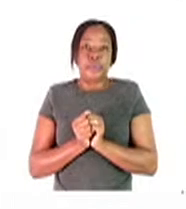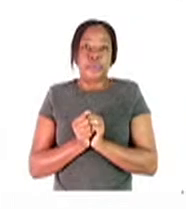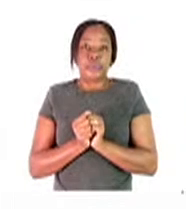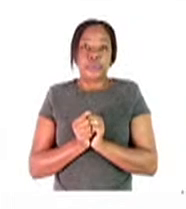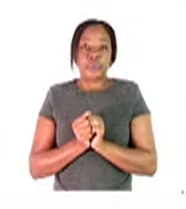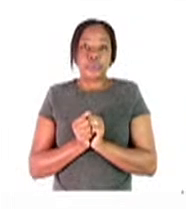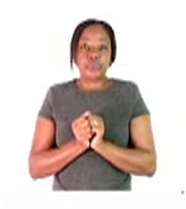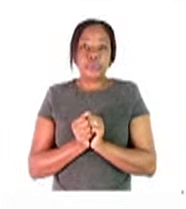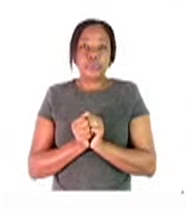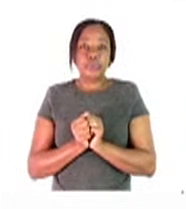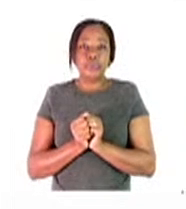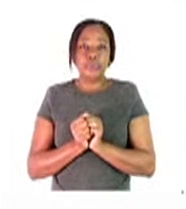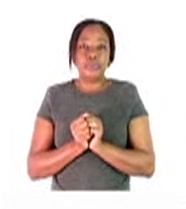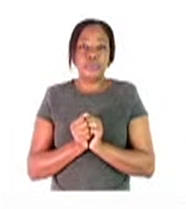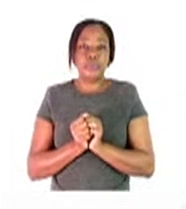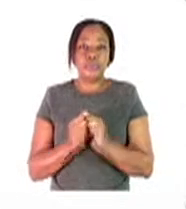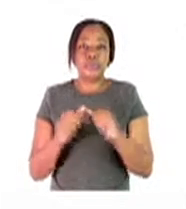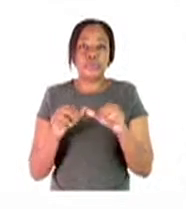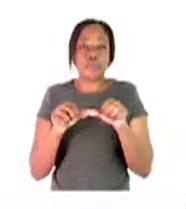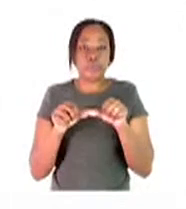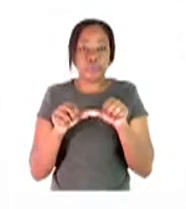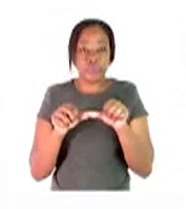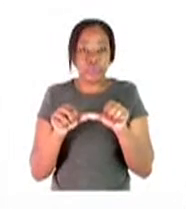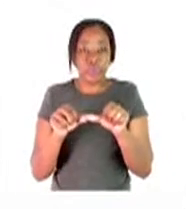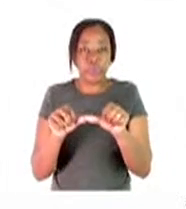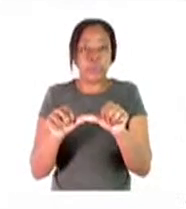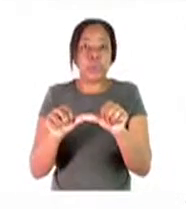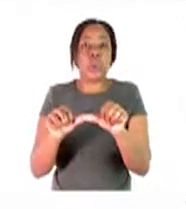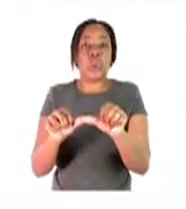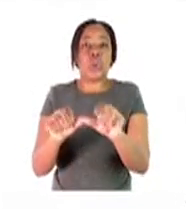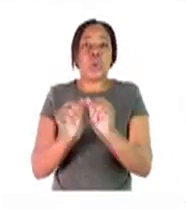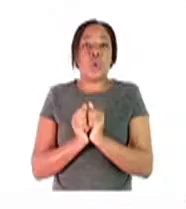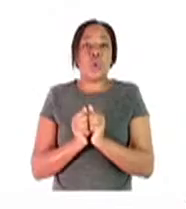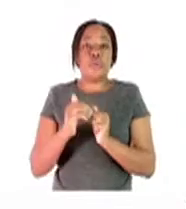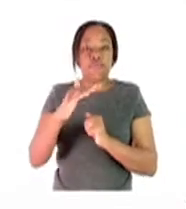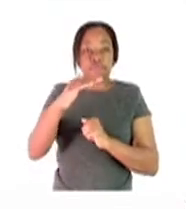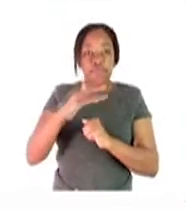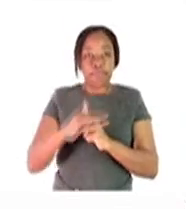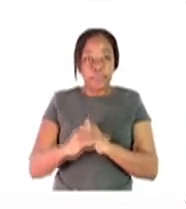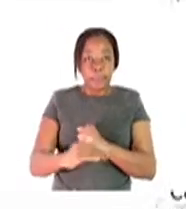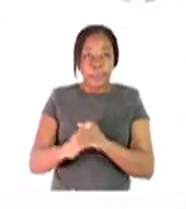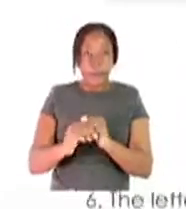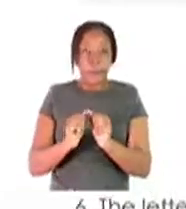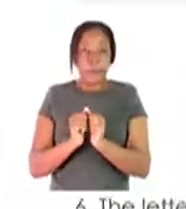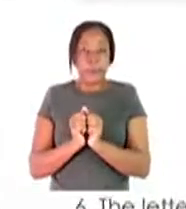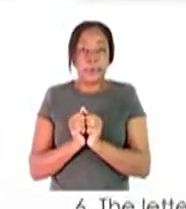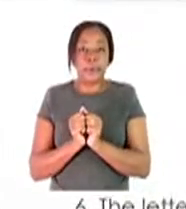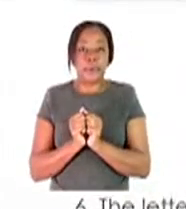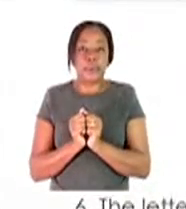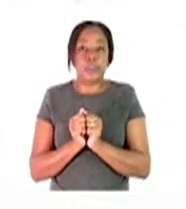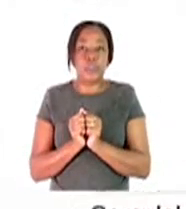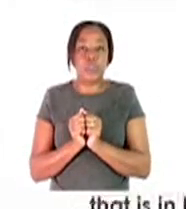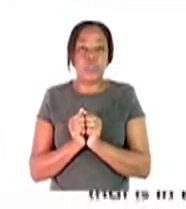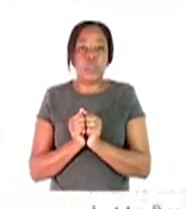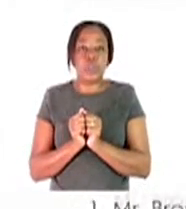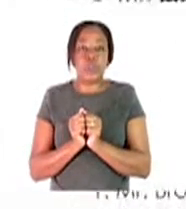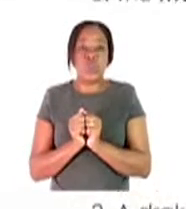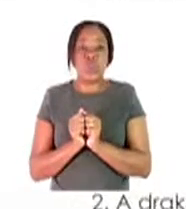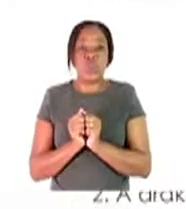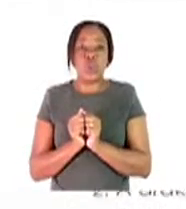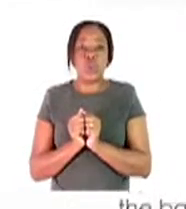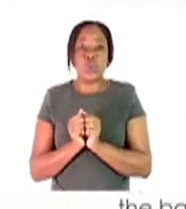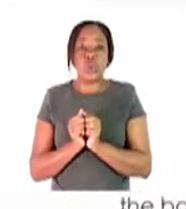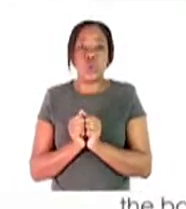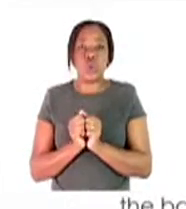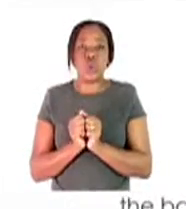Okay, so we continue with the third exercise. Now we are going to